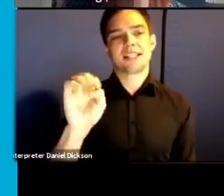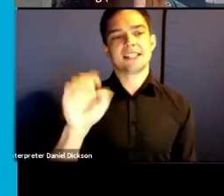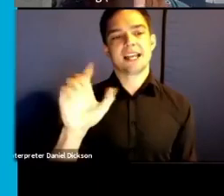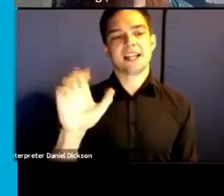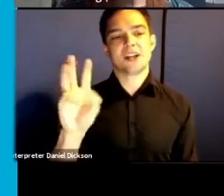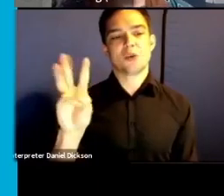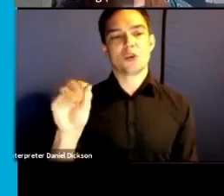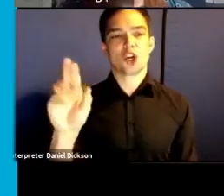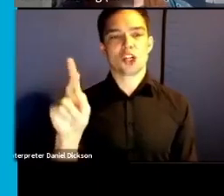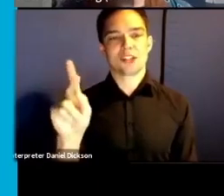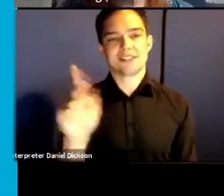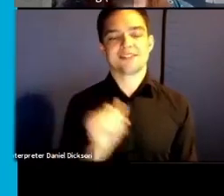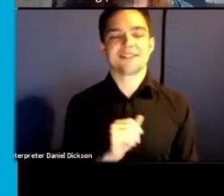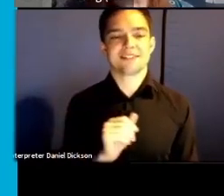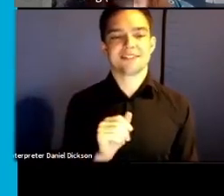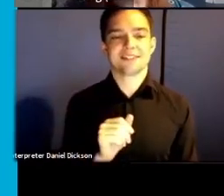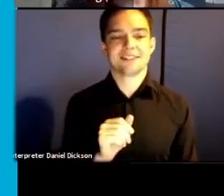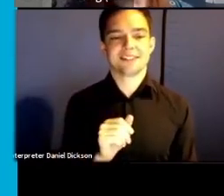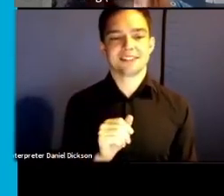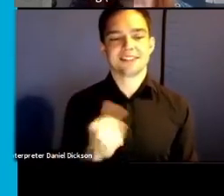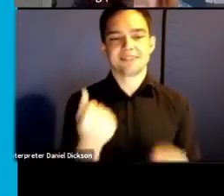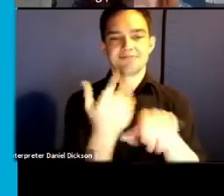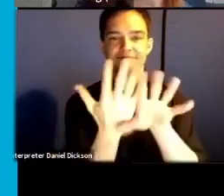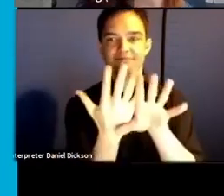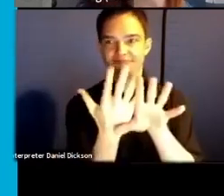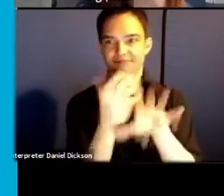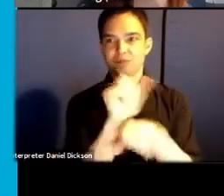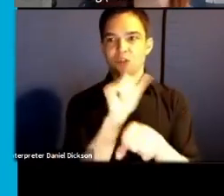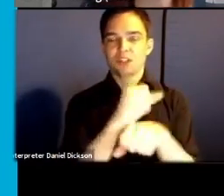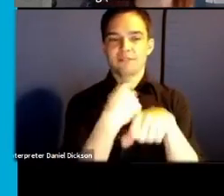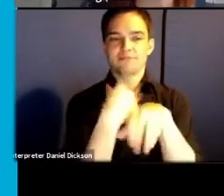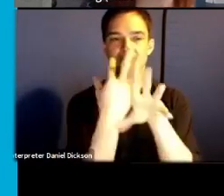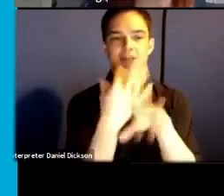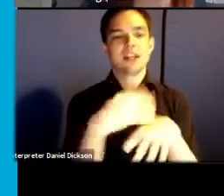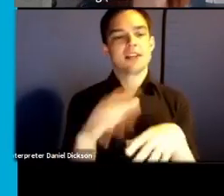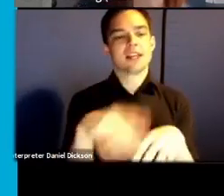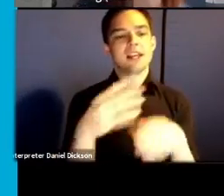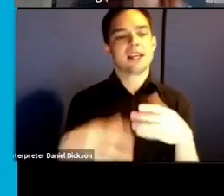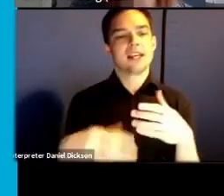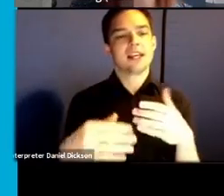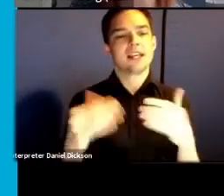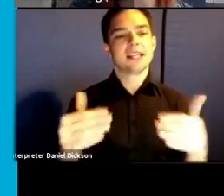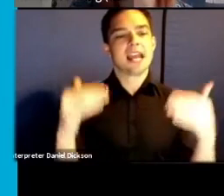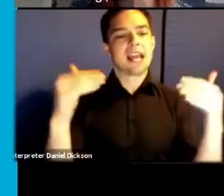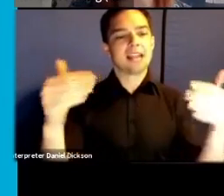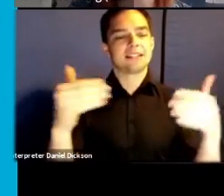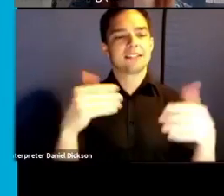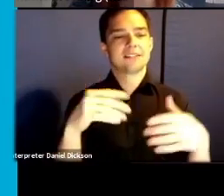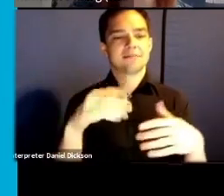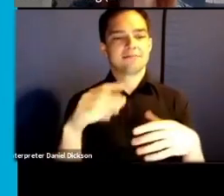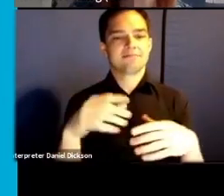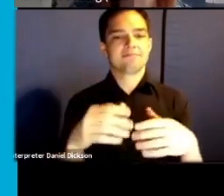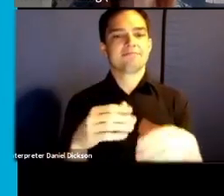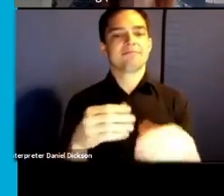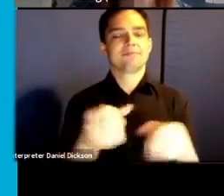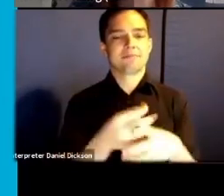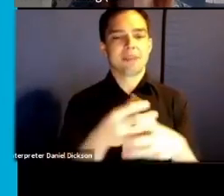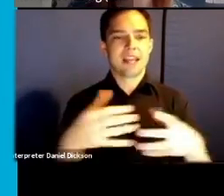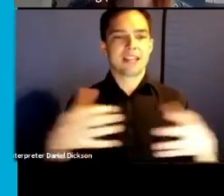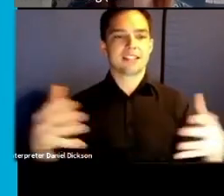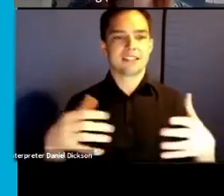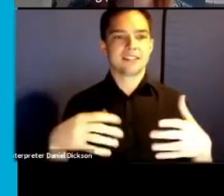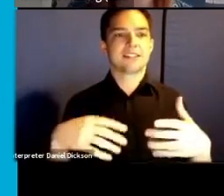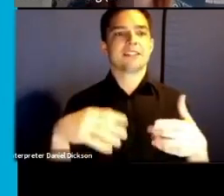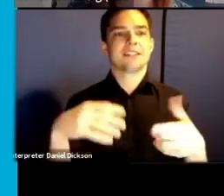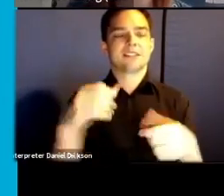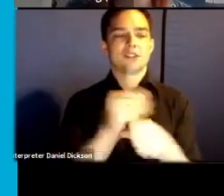I personally think that the enhanced and expanded ability to telework is probably the COVID-19 silver lining for a lot